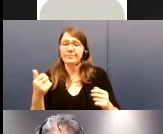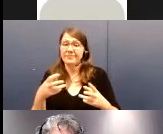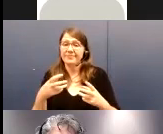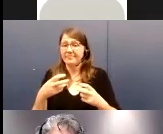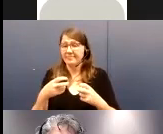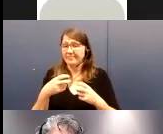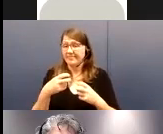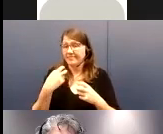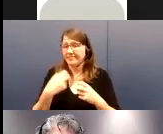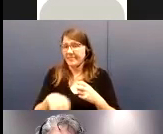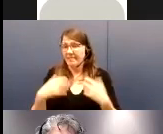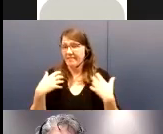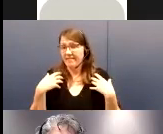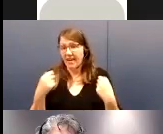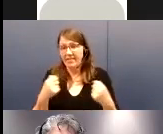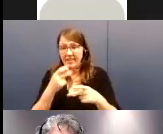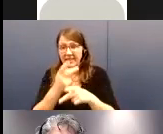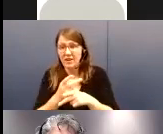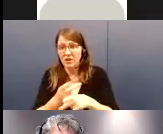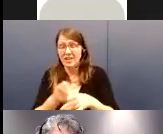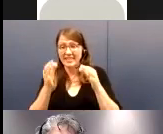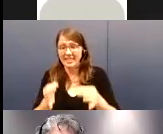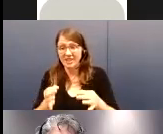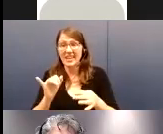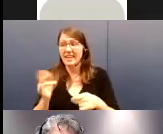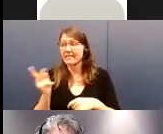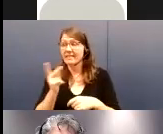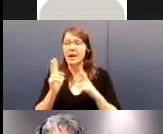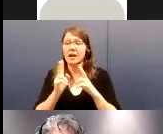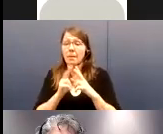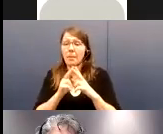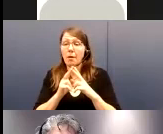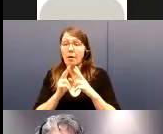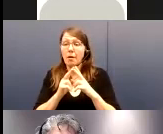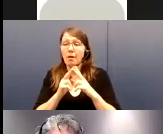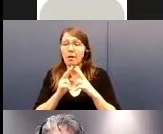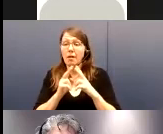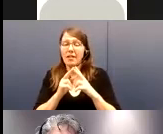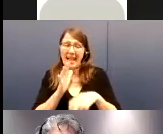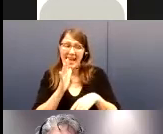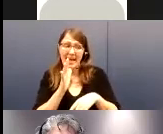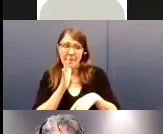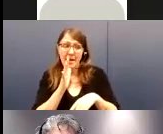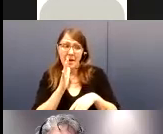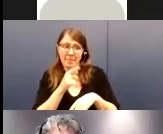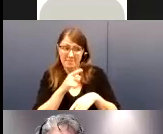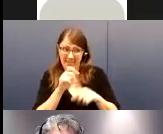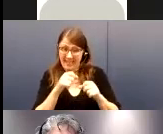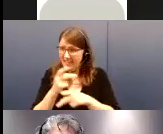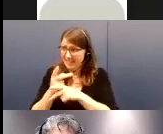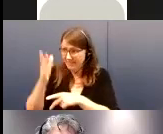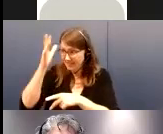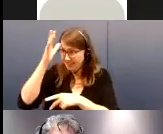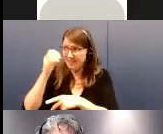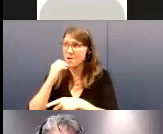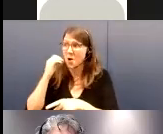can no longer care for mom at home. They're not getting the best care. It's taking too much out of you. This is the best thing for you. This is the best thing